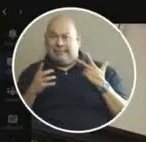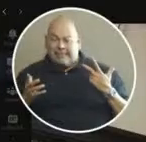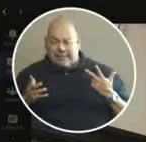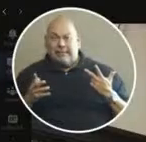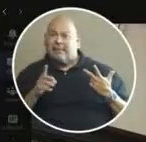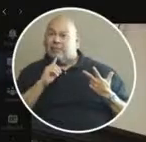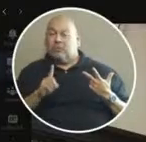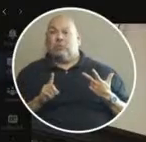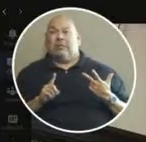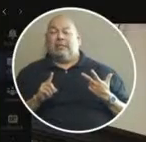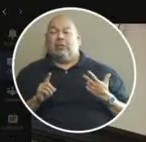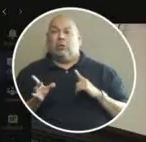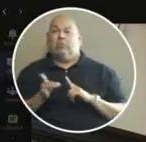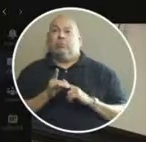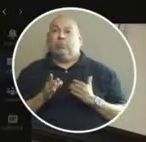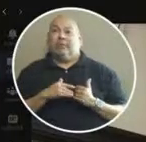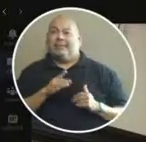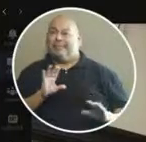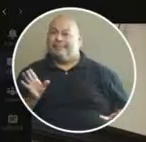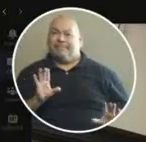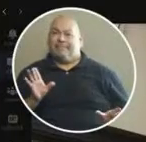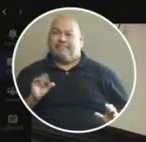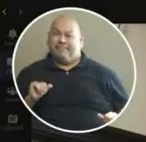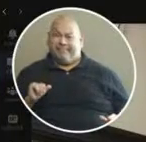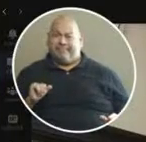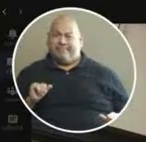any kind of spread whatsoever.